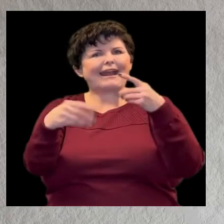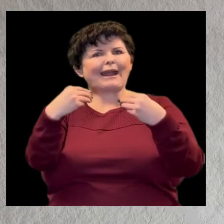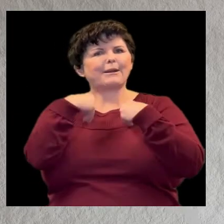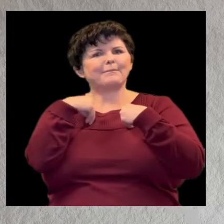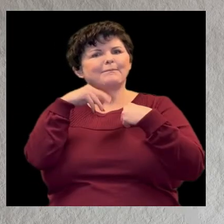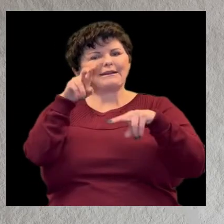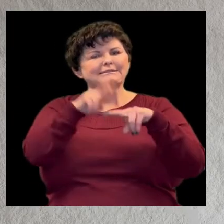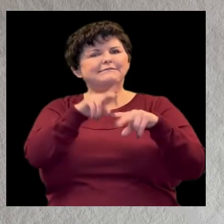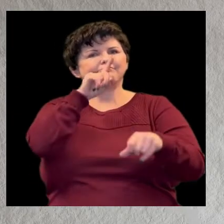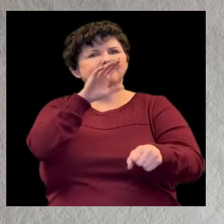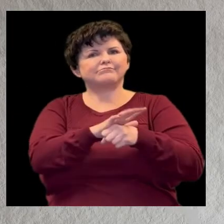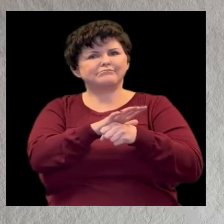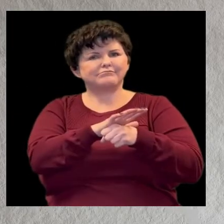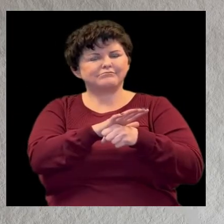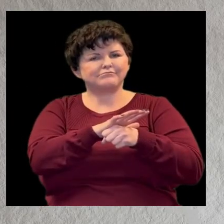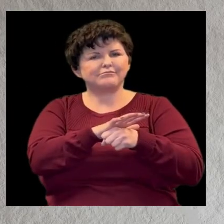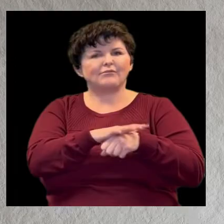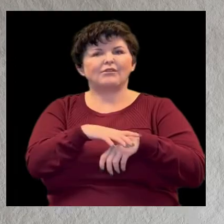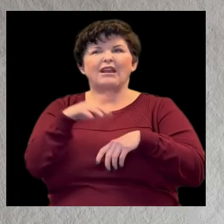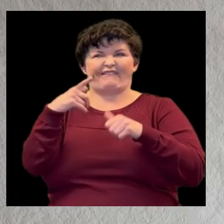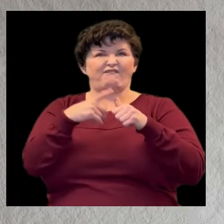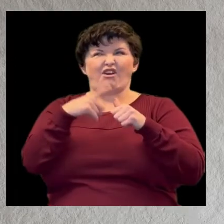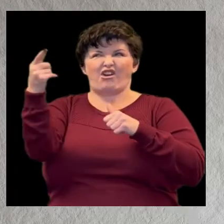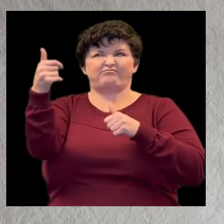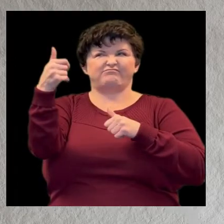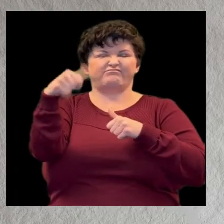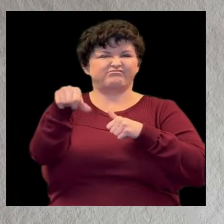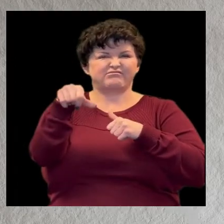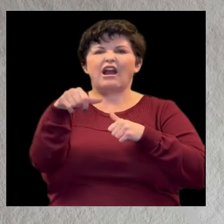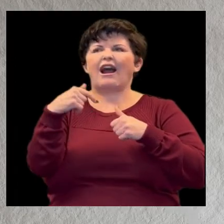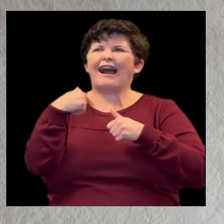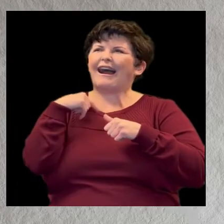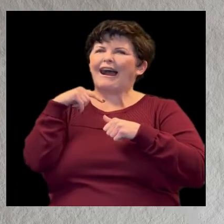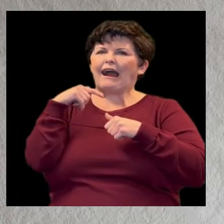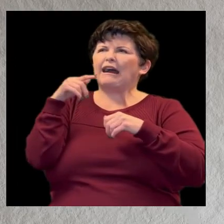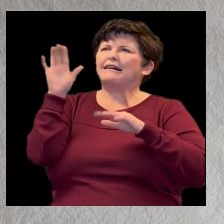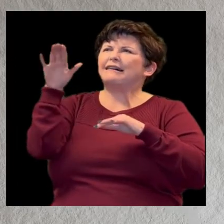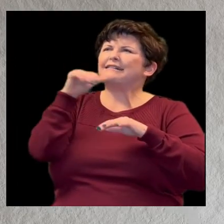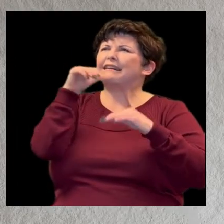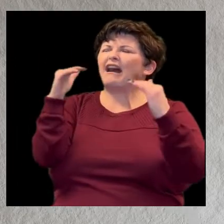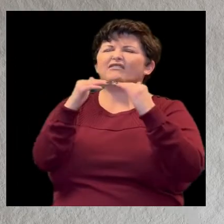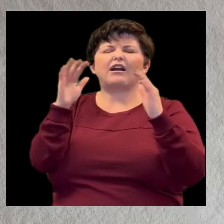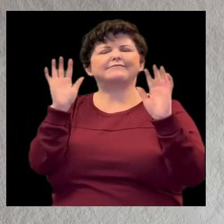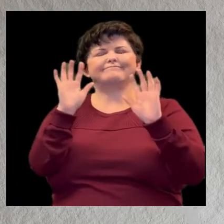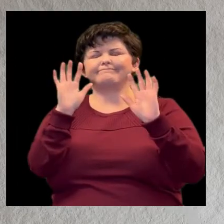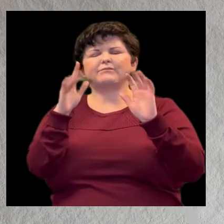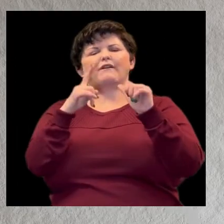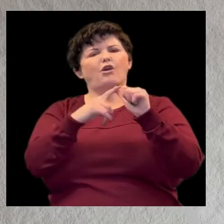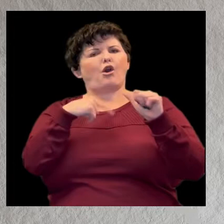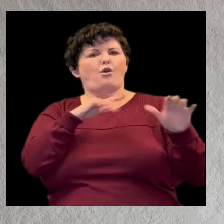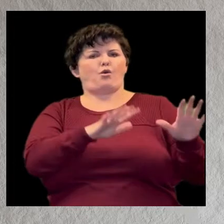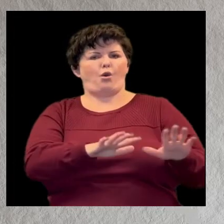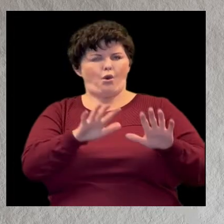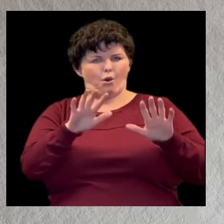So instead of just saying, oh, it was an unfair decision, I actually put together my case and I explained it